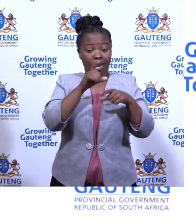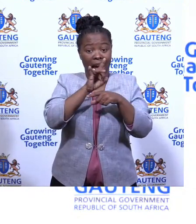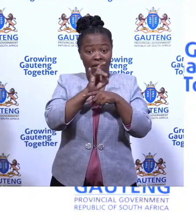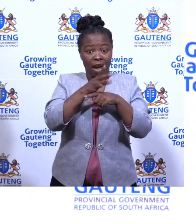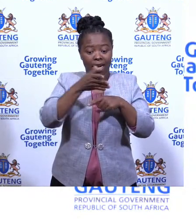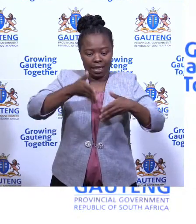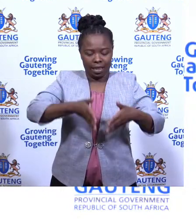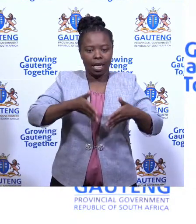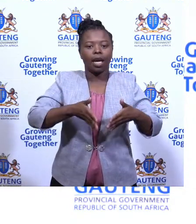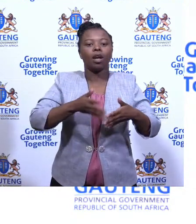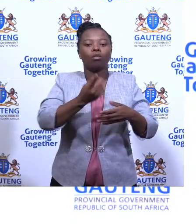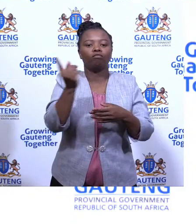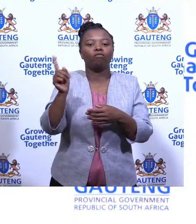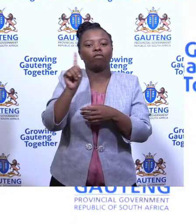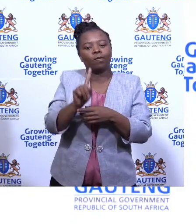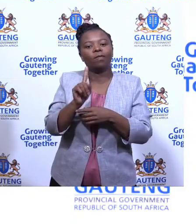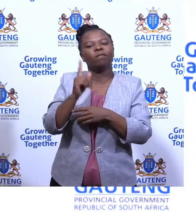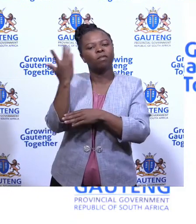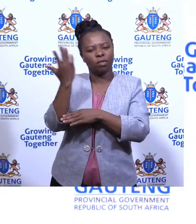that is chaired by